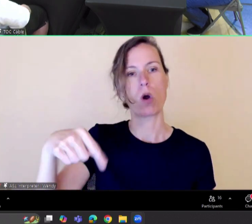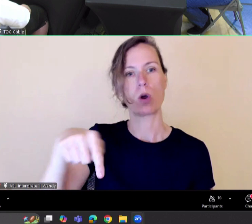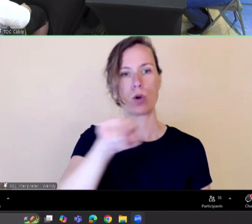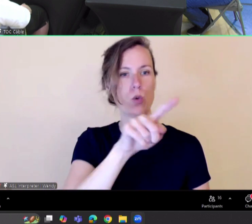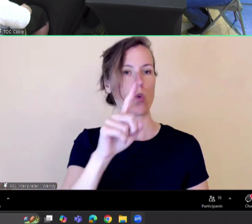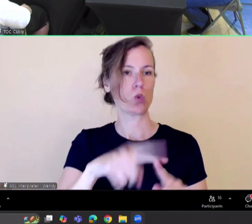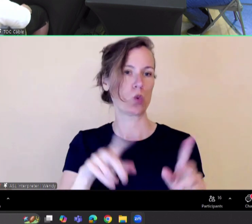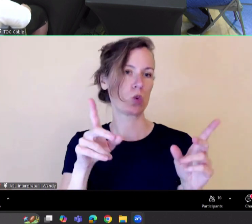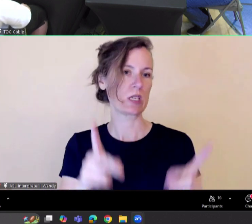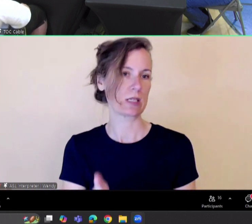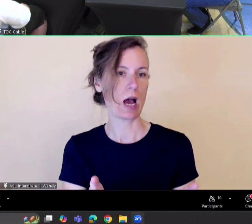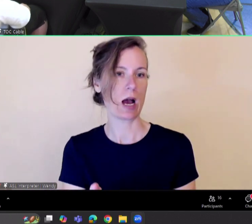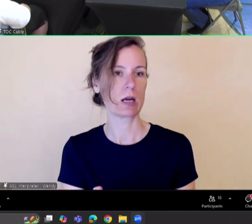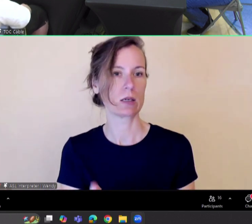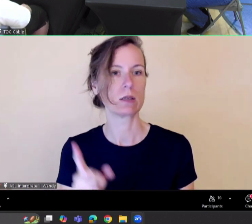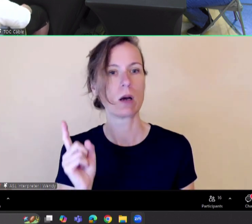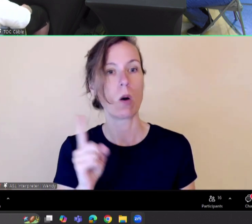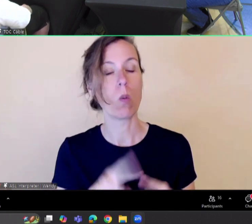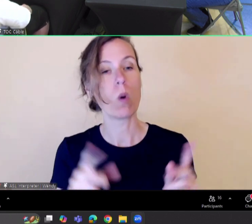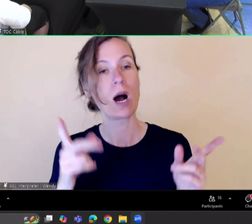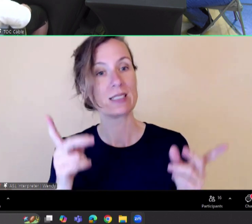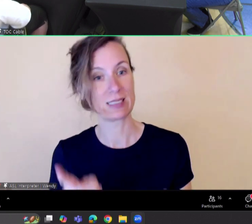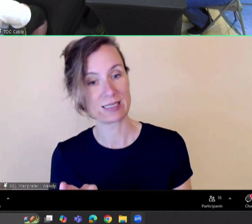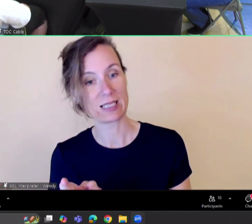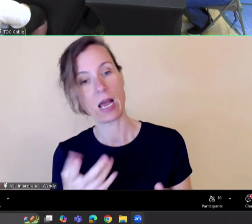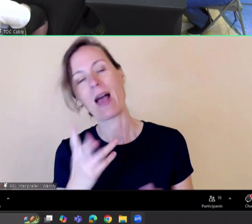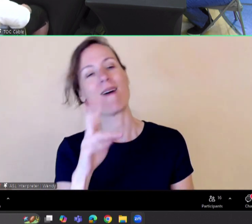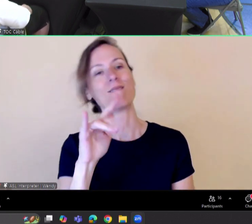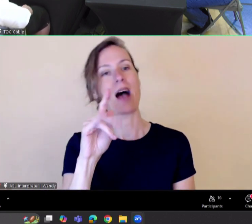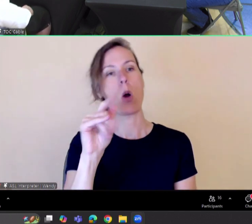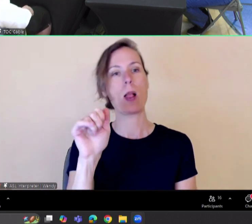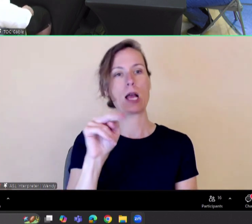What will be determined as a violation will be based on